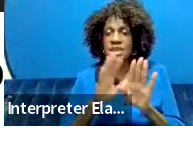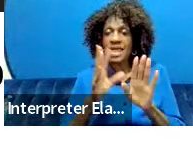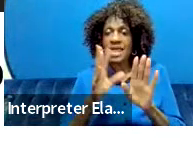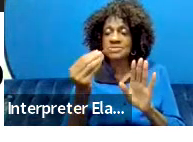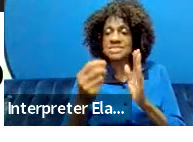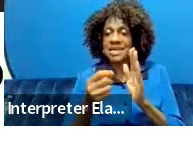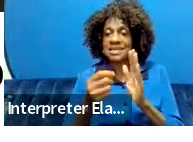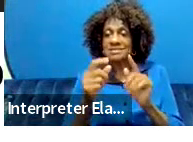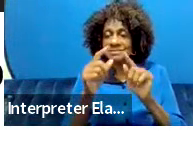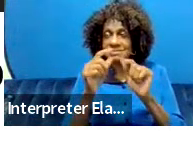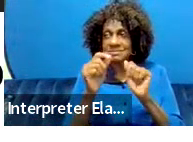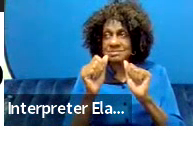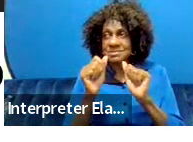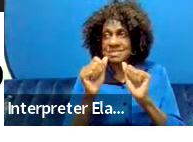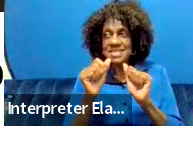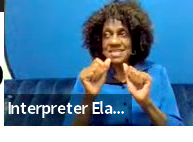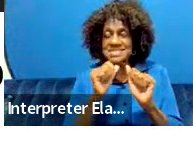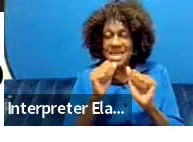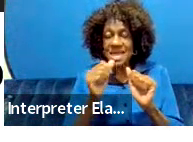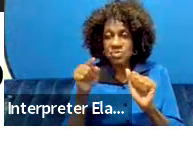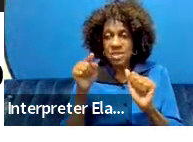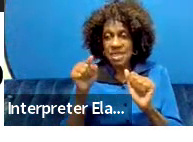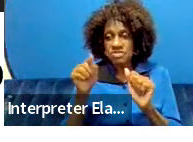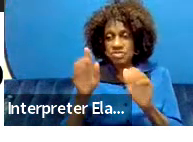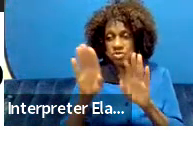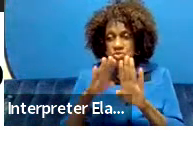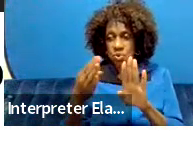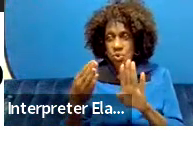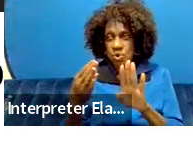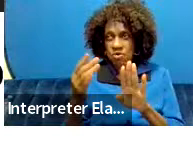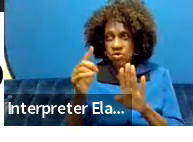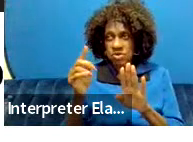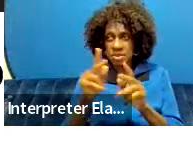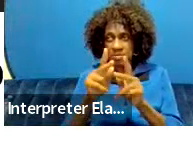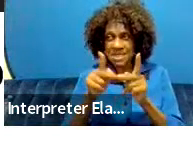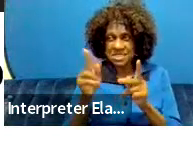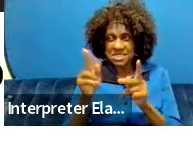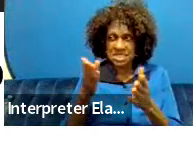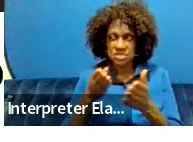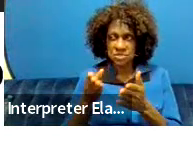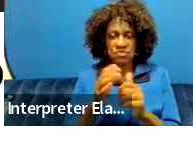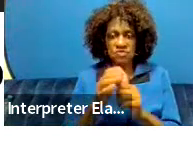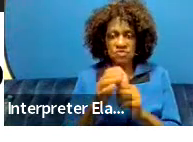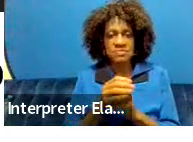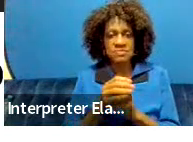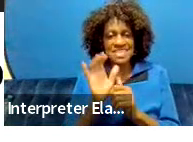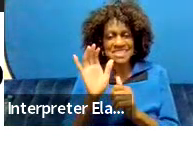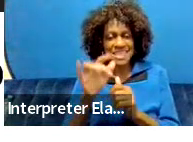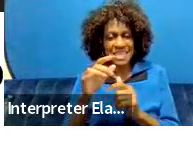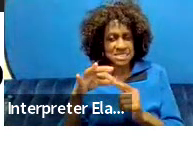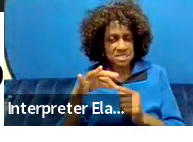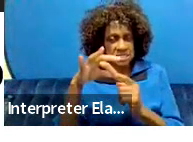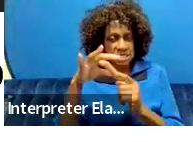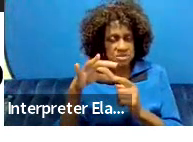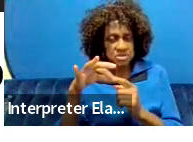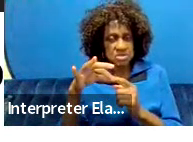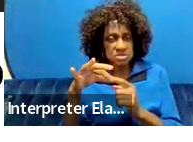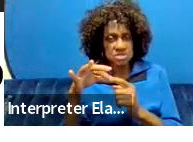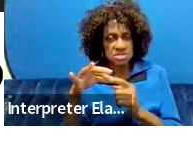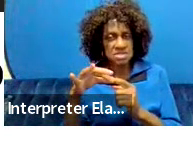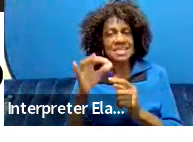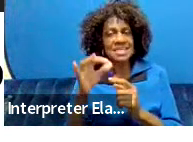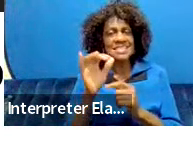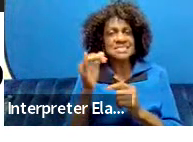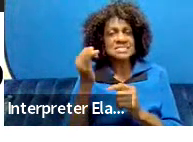not located at the door to the space that they serve. And this exception gets to the idea